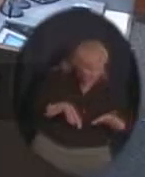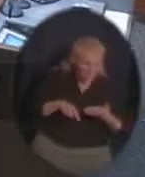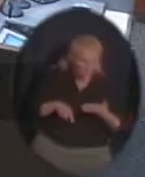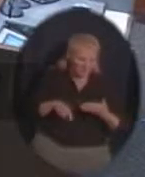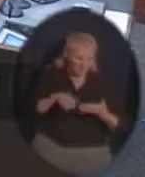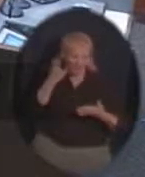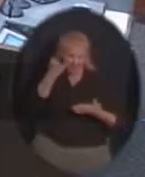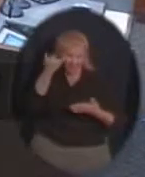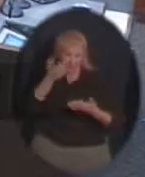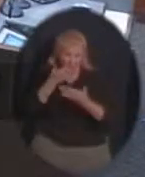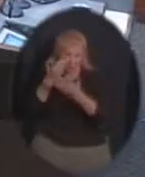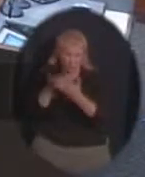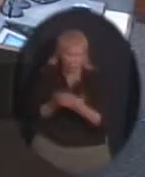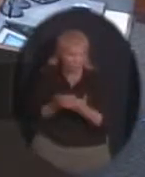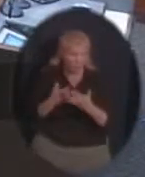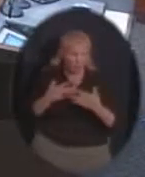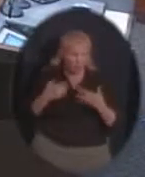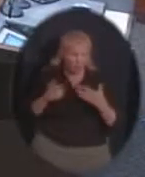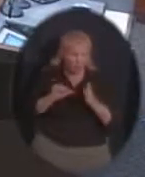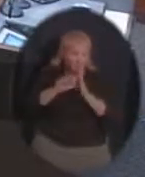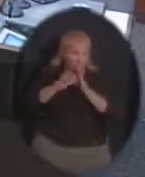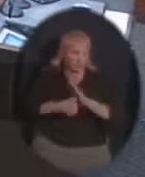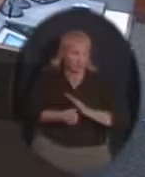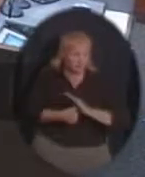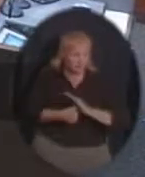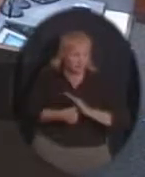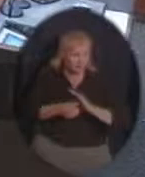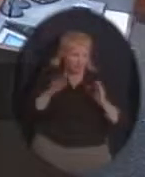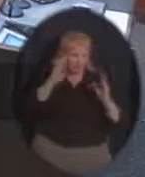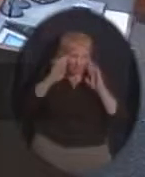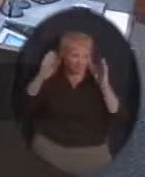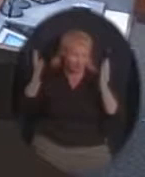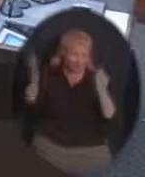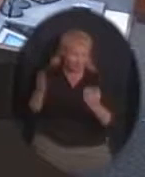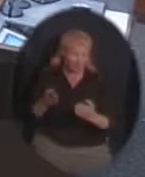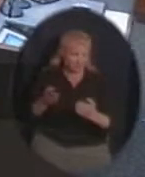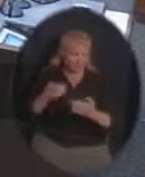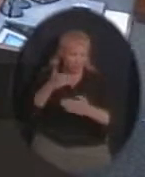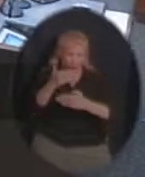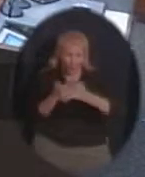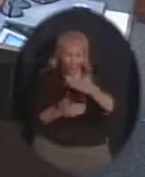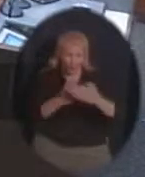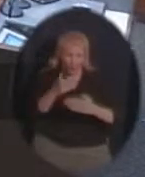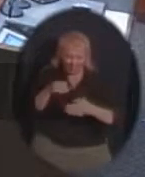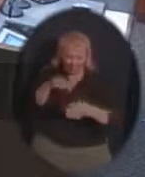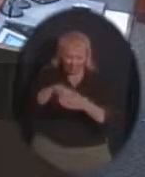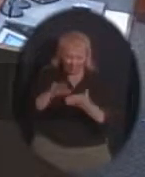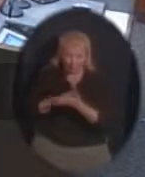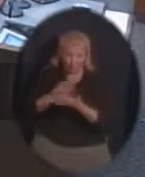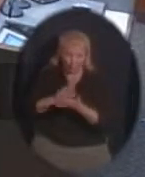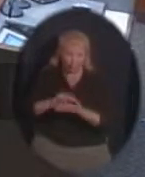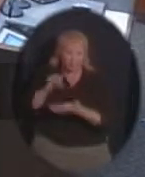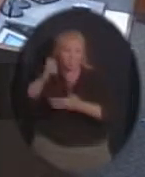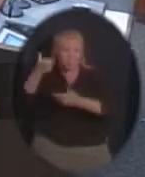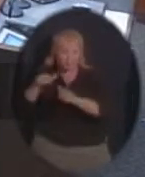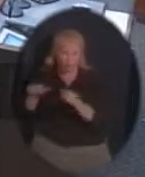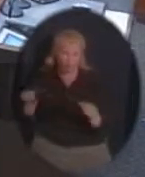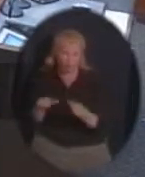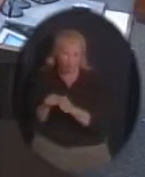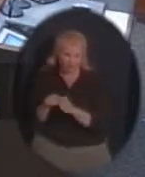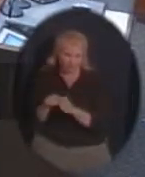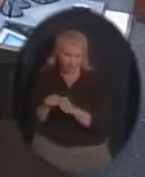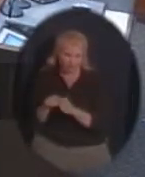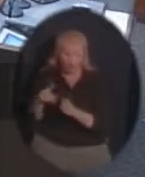want to stress that we need to pay particular attention to our progress in the schools in the other academic areas, and I know we're doing that regardless of whether this pilot program